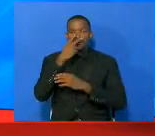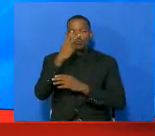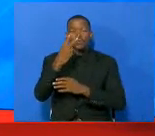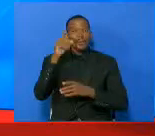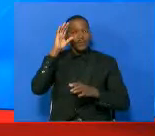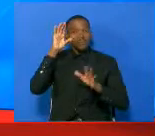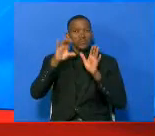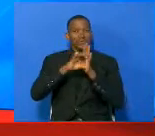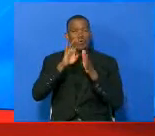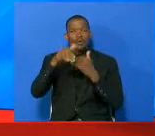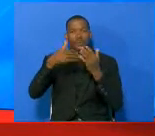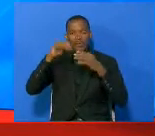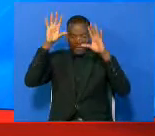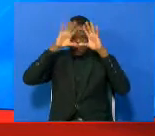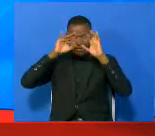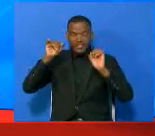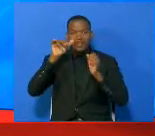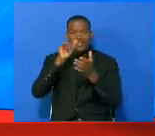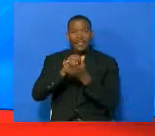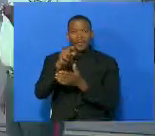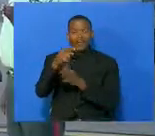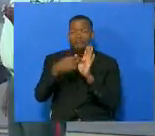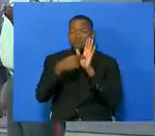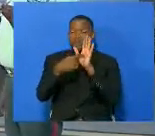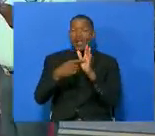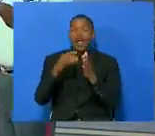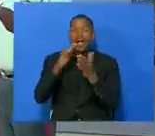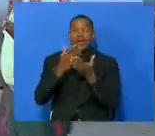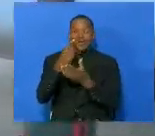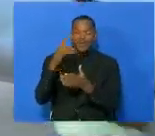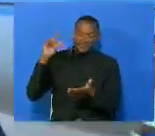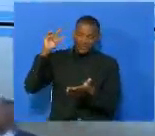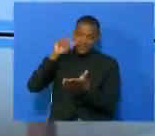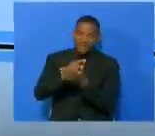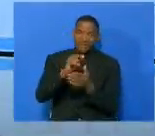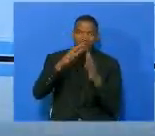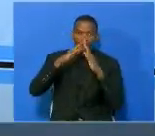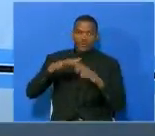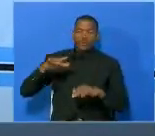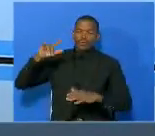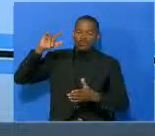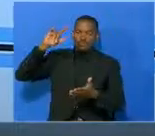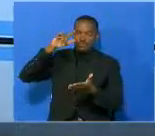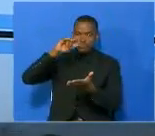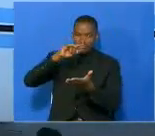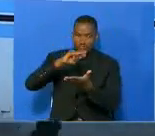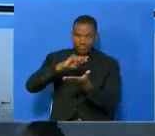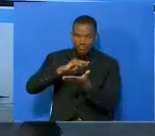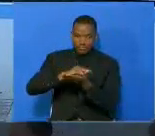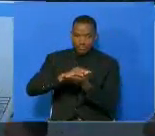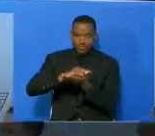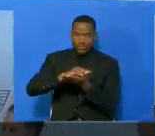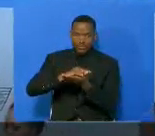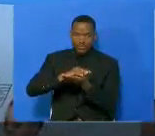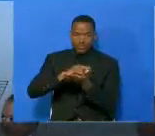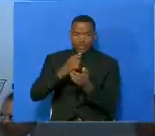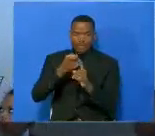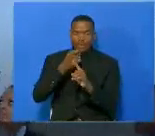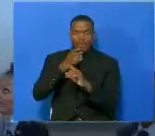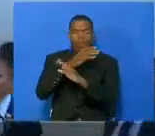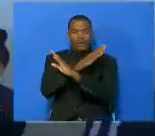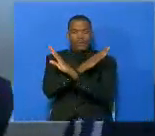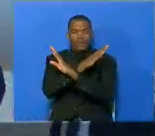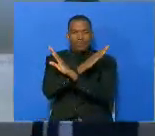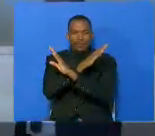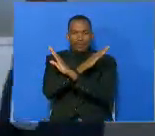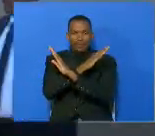ditshwantsho jaaka tautona Dr. Mokgweetsi Masisi a na a goroga mo bogompienong a goroga jalo ka sefofane go tsweng kwa